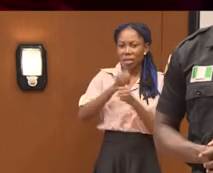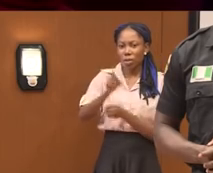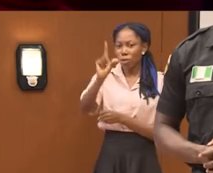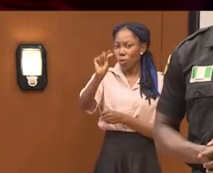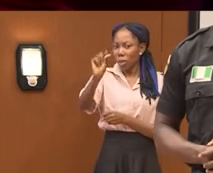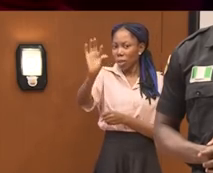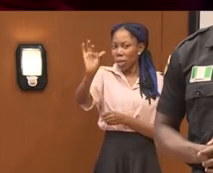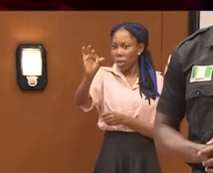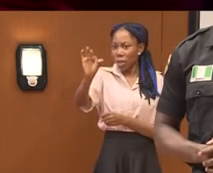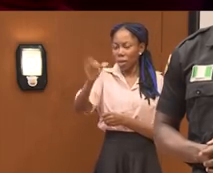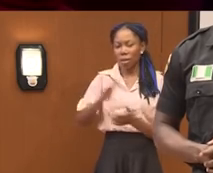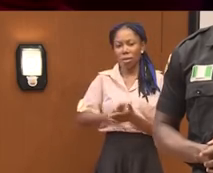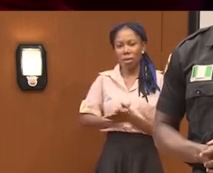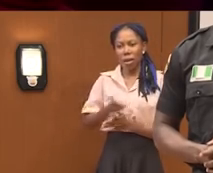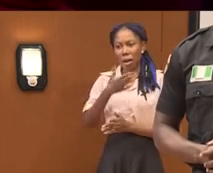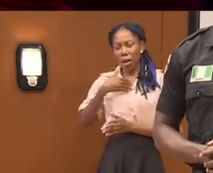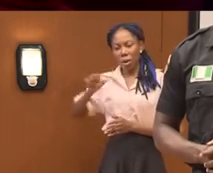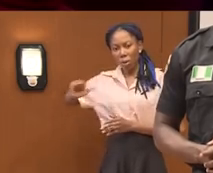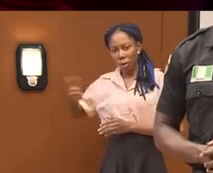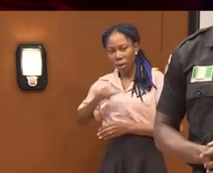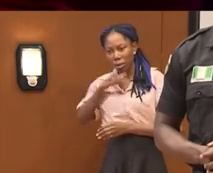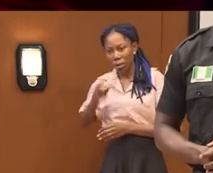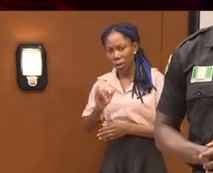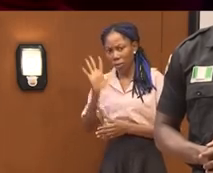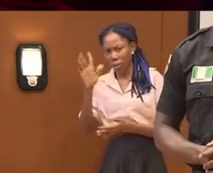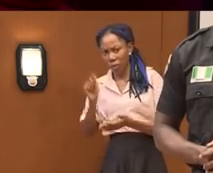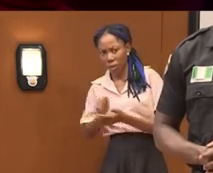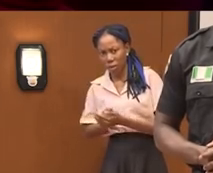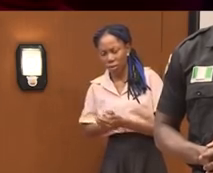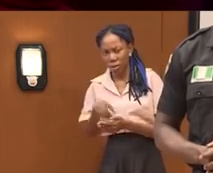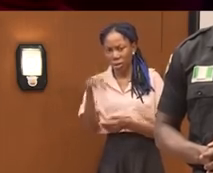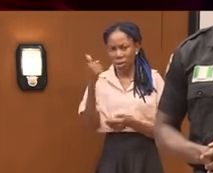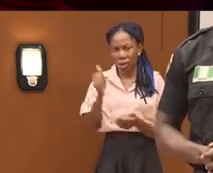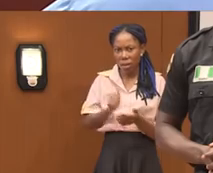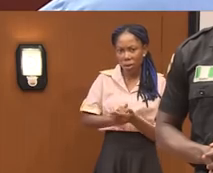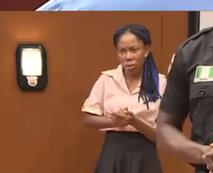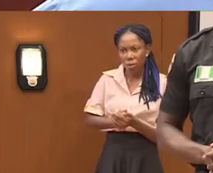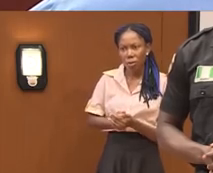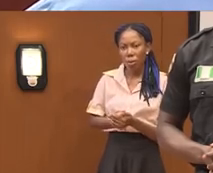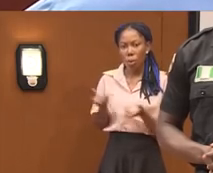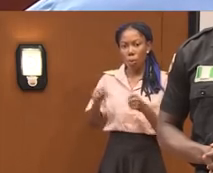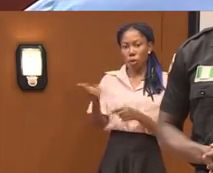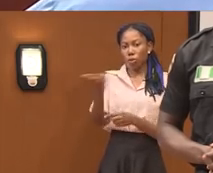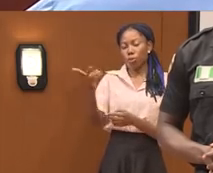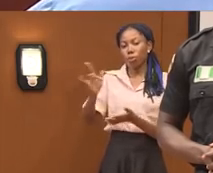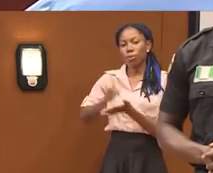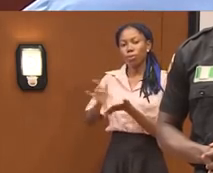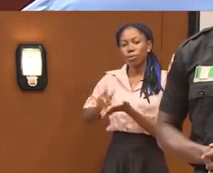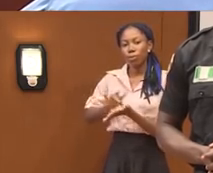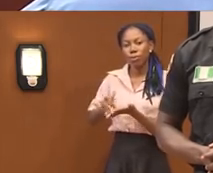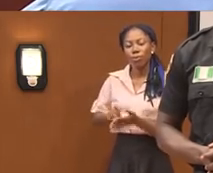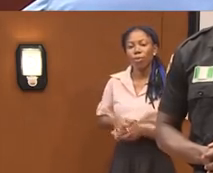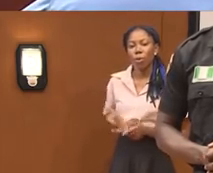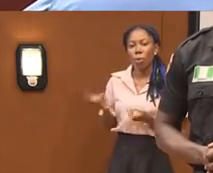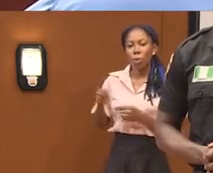This is the only money you transferred. The others were 5,000, 10,000 as the case was. When we calculated it in your